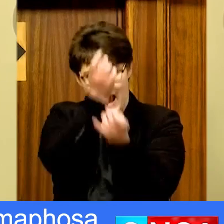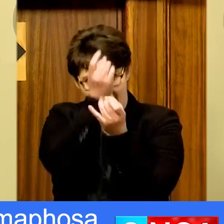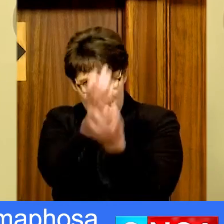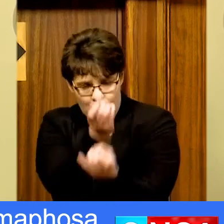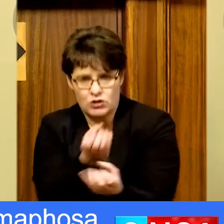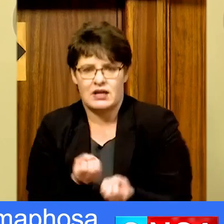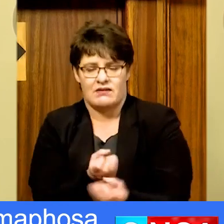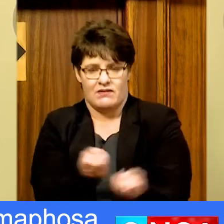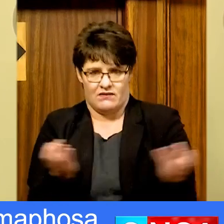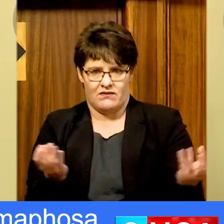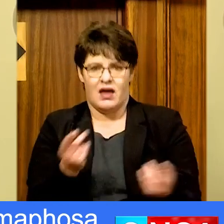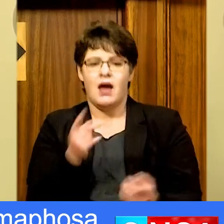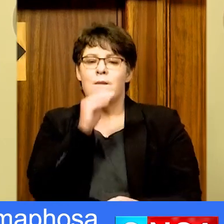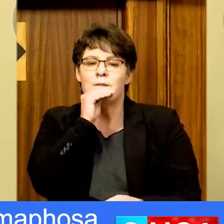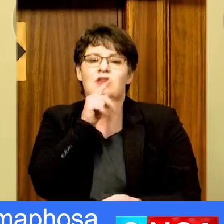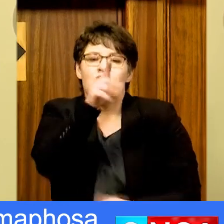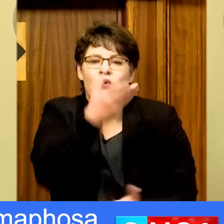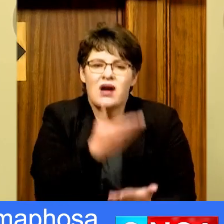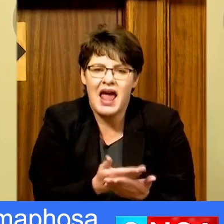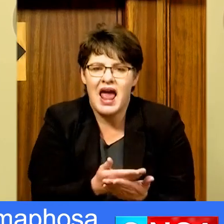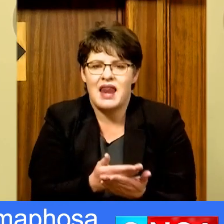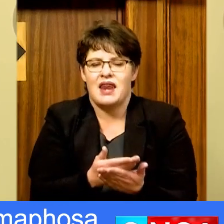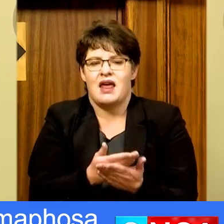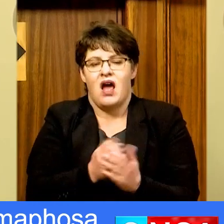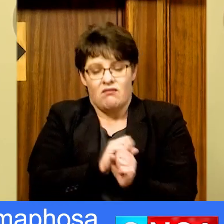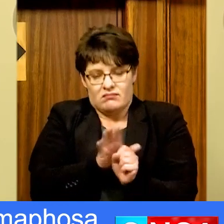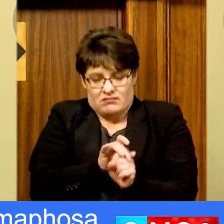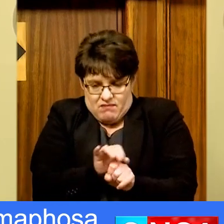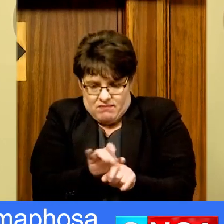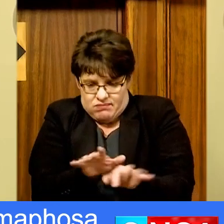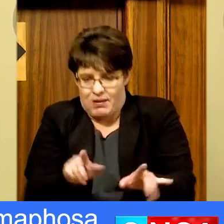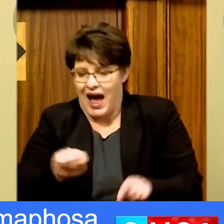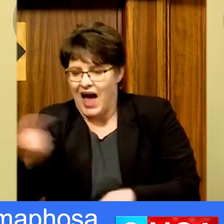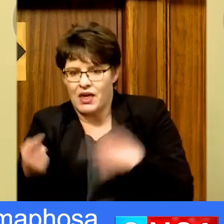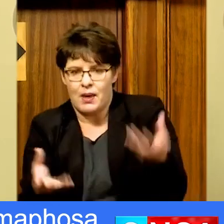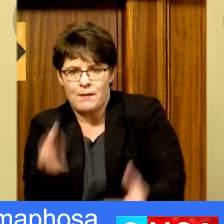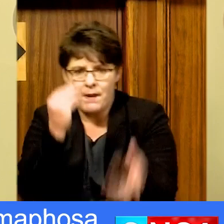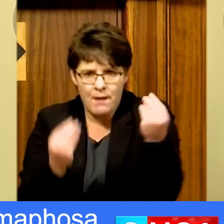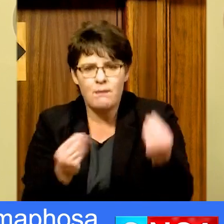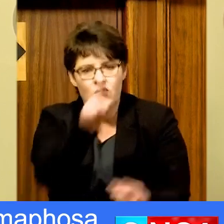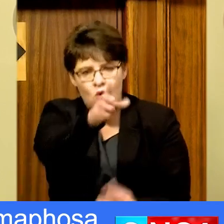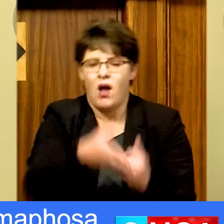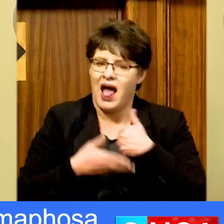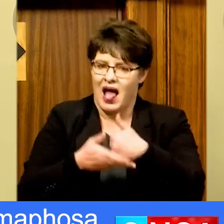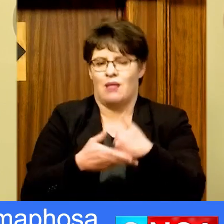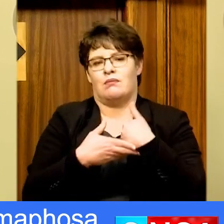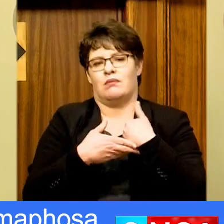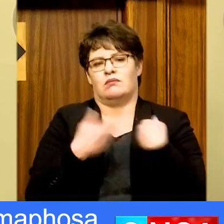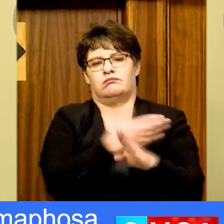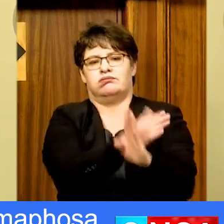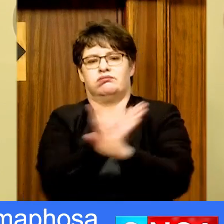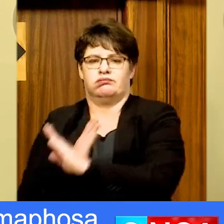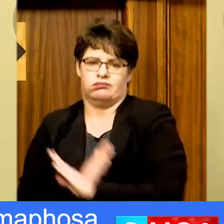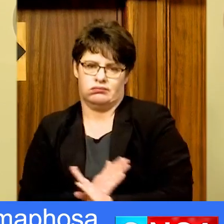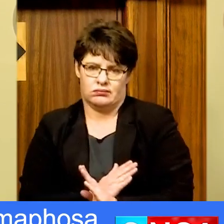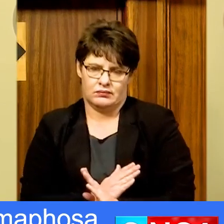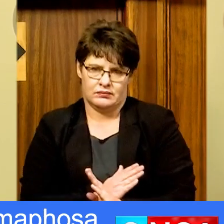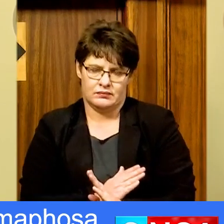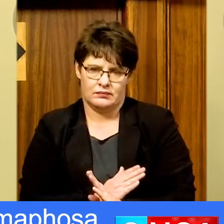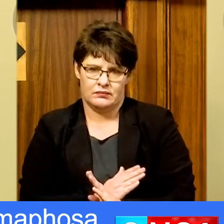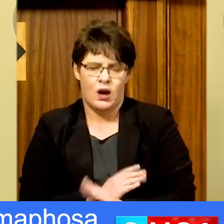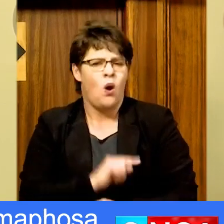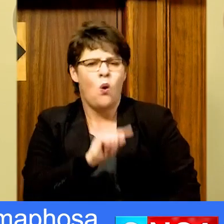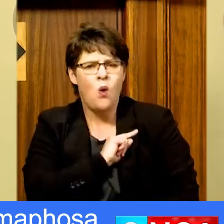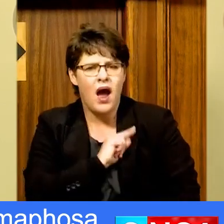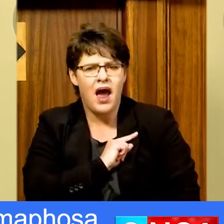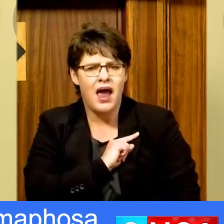information, you can help to stop the virus from spreading any further. By providing a